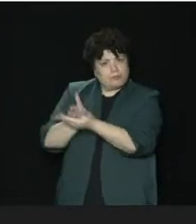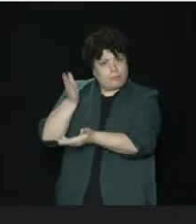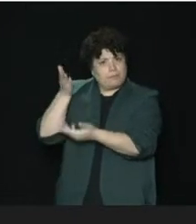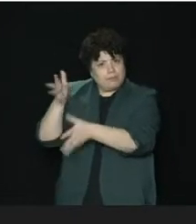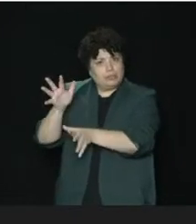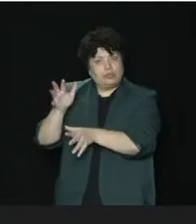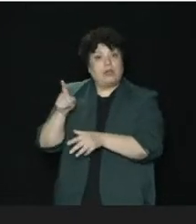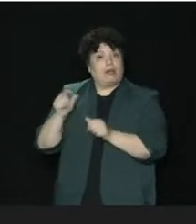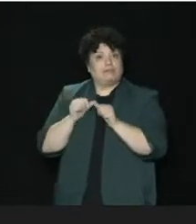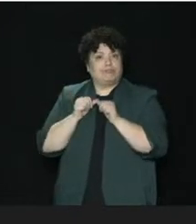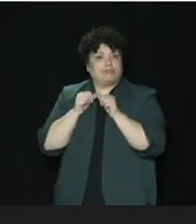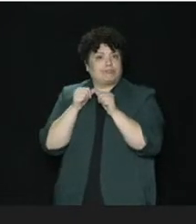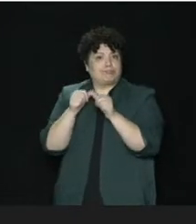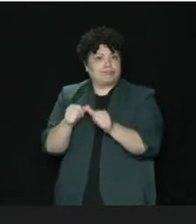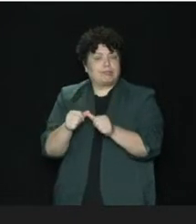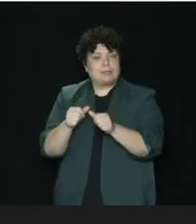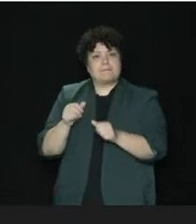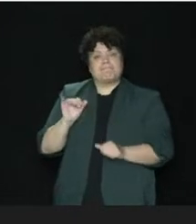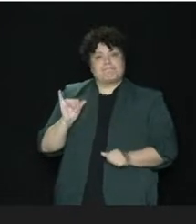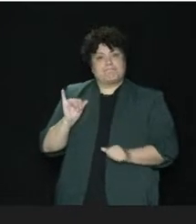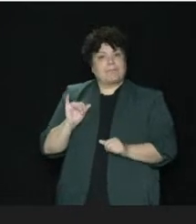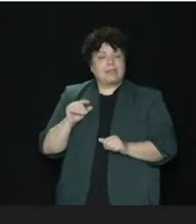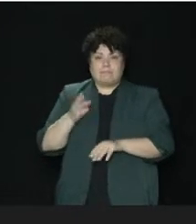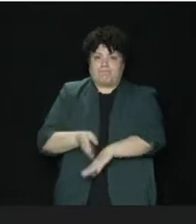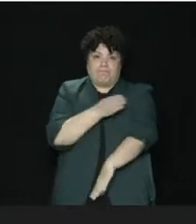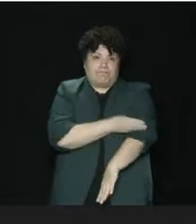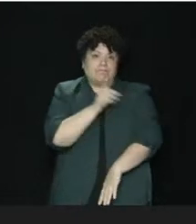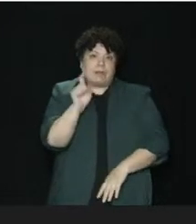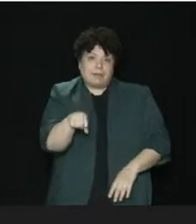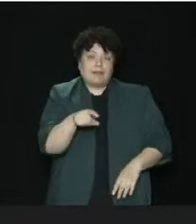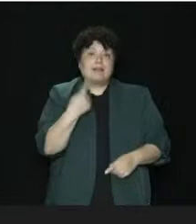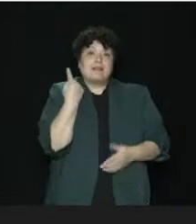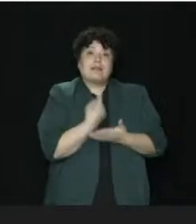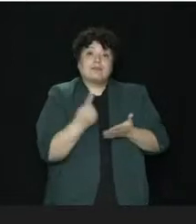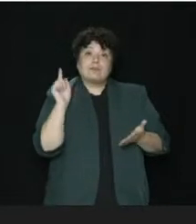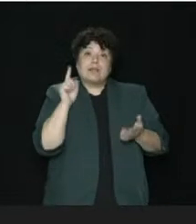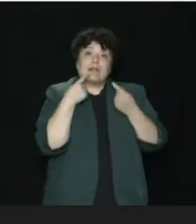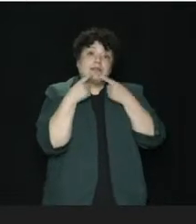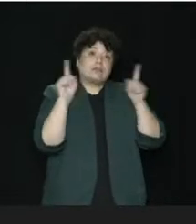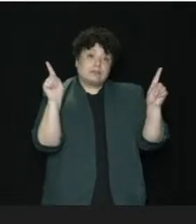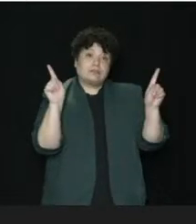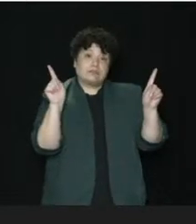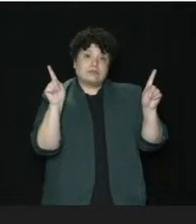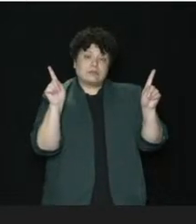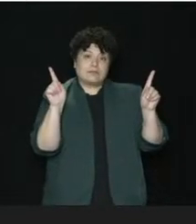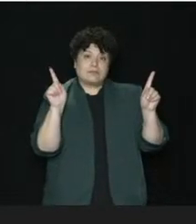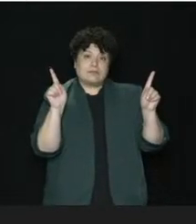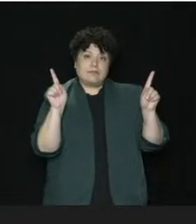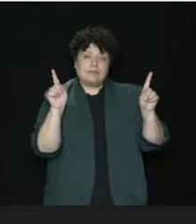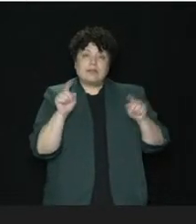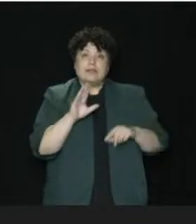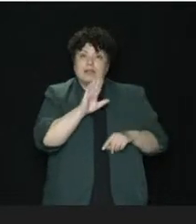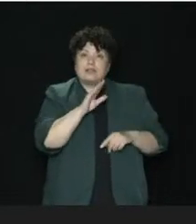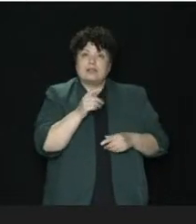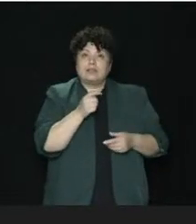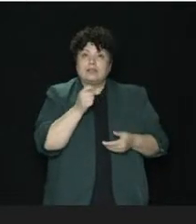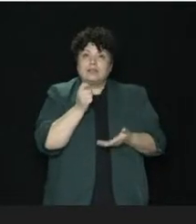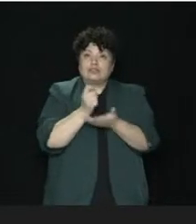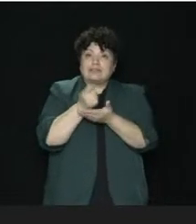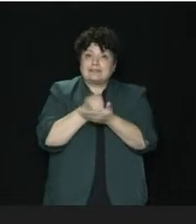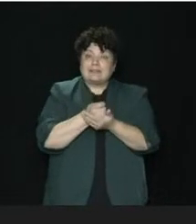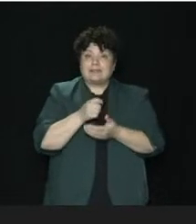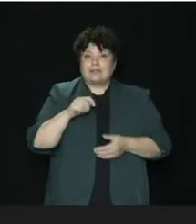much more to do. And that's why we made announcements last week with Justice Louise